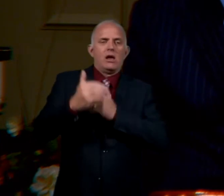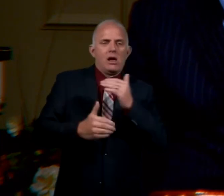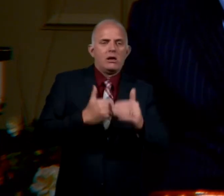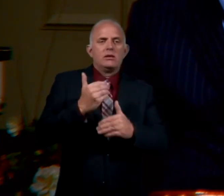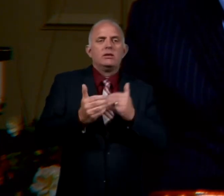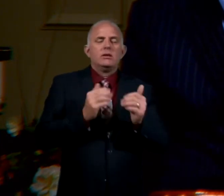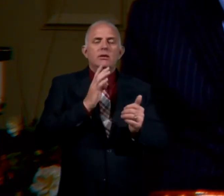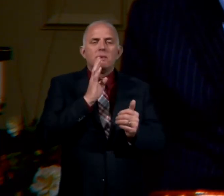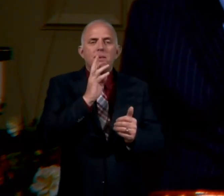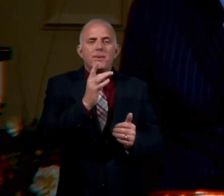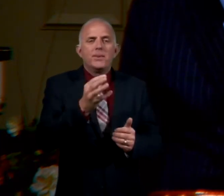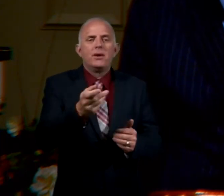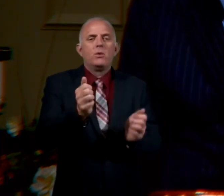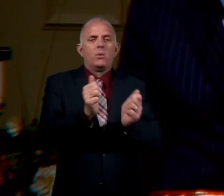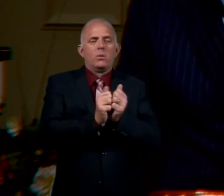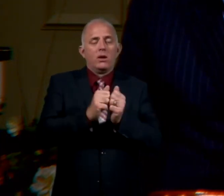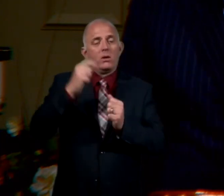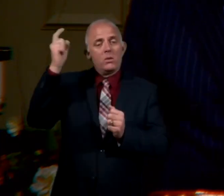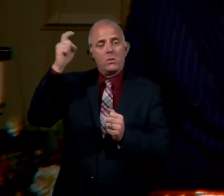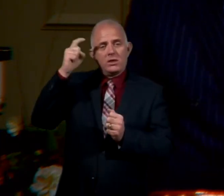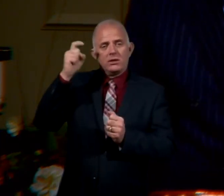openeth.